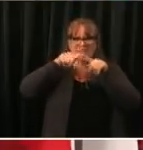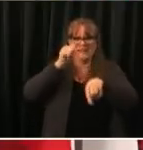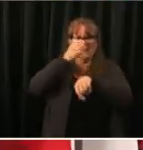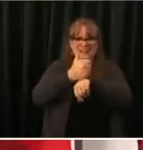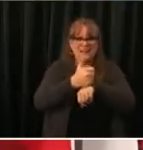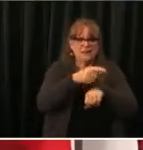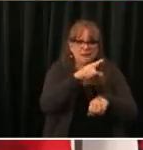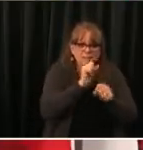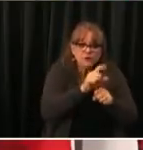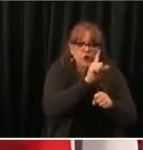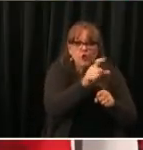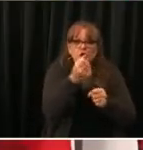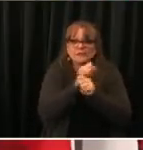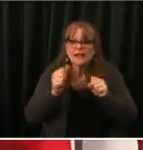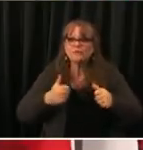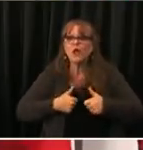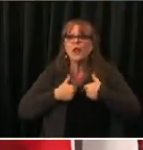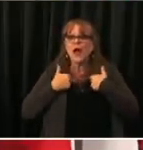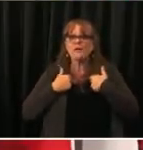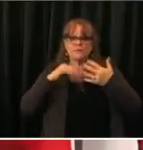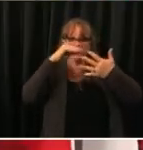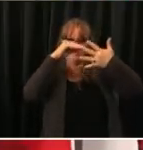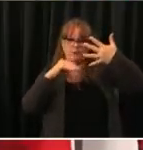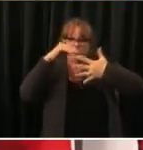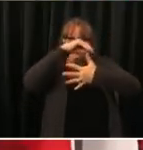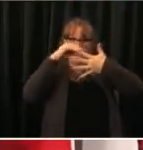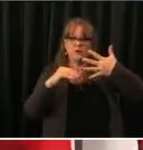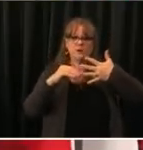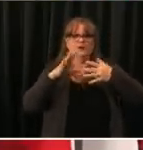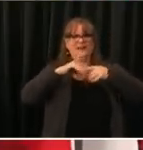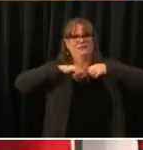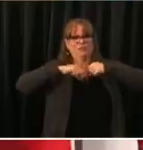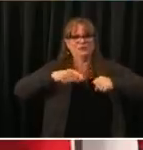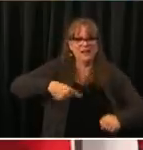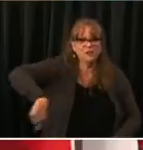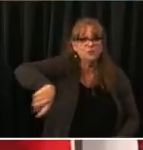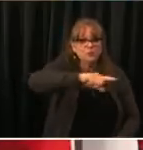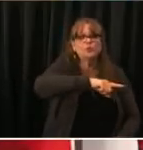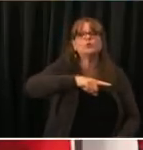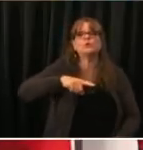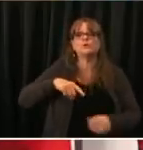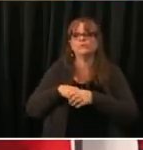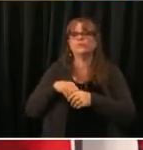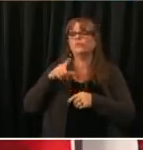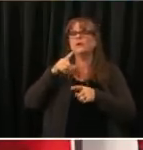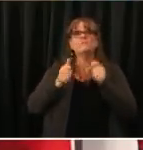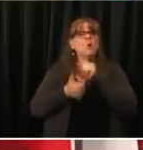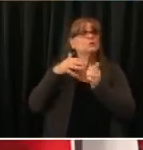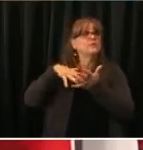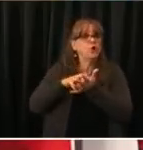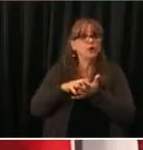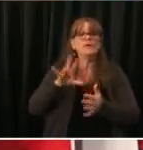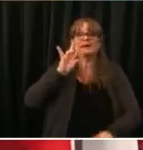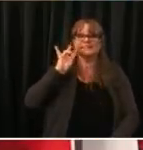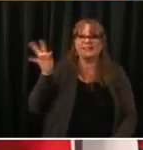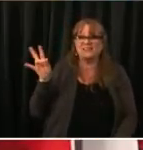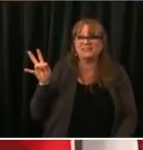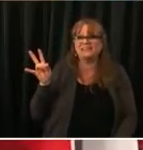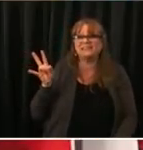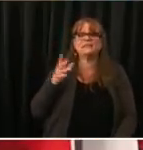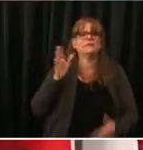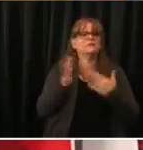many states in protecting our most vulnerable, age 70 and up. And if you're 70 and up, it doesn't matter if you're a millionaire or you're homeless or somewhere in